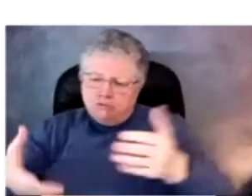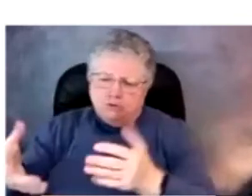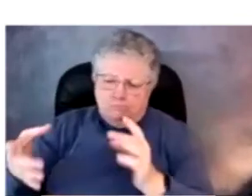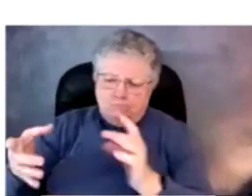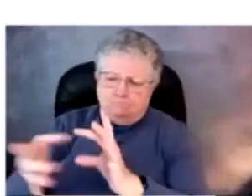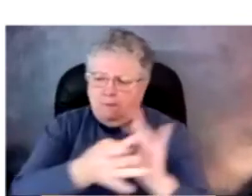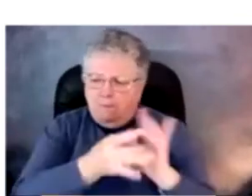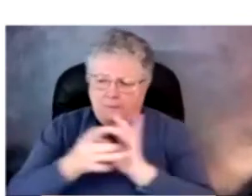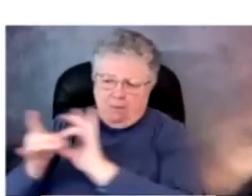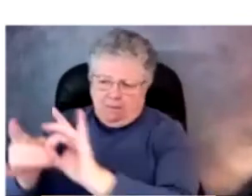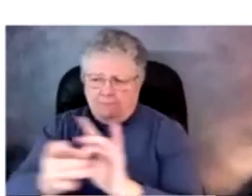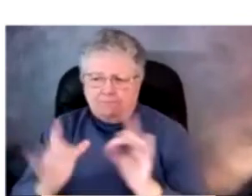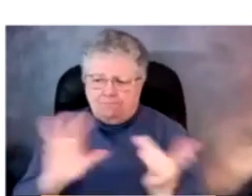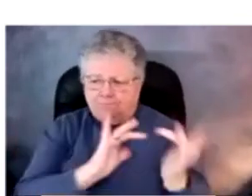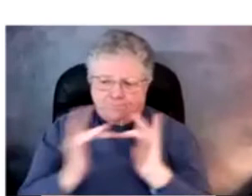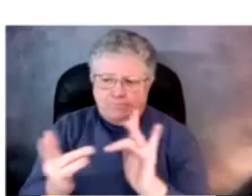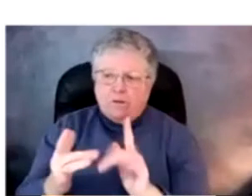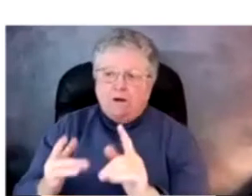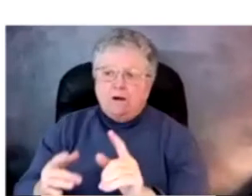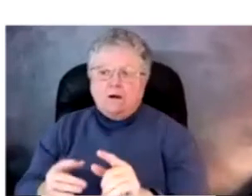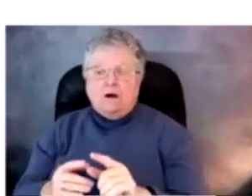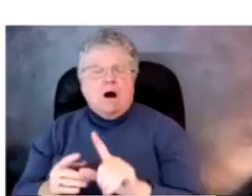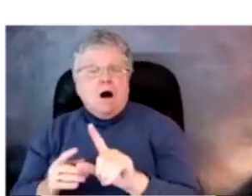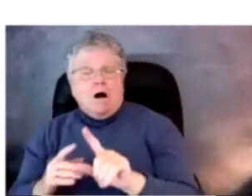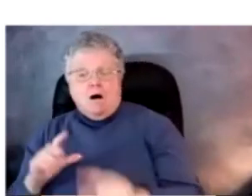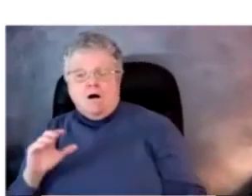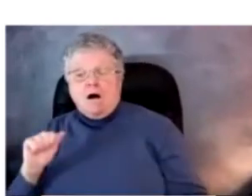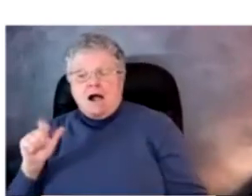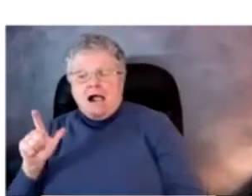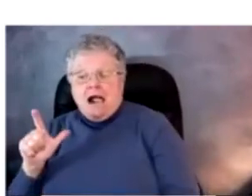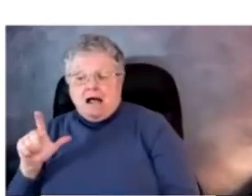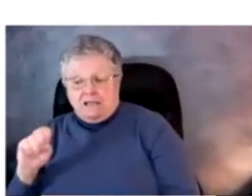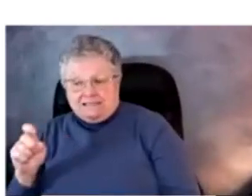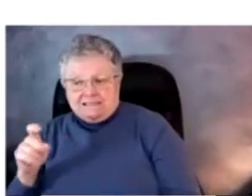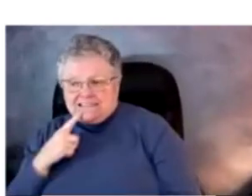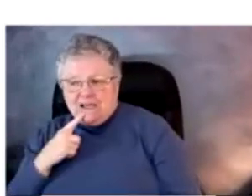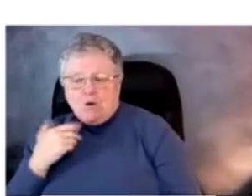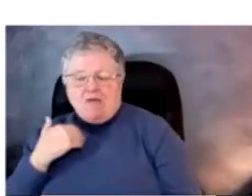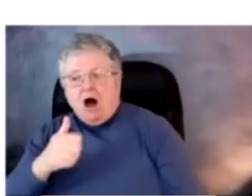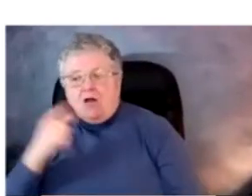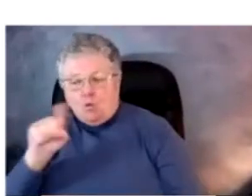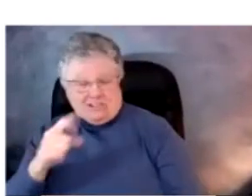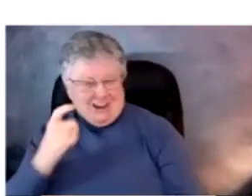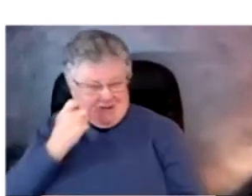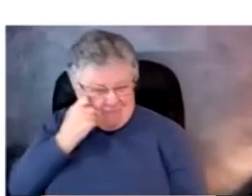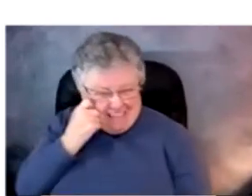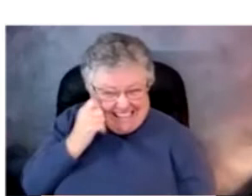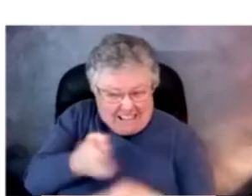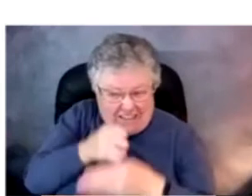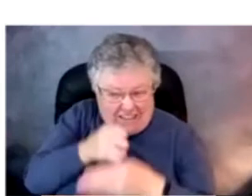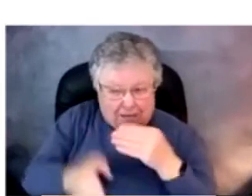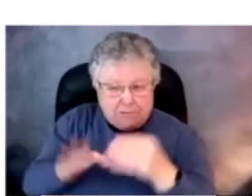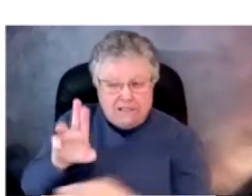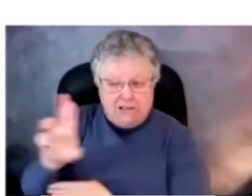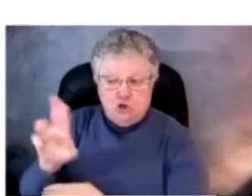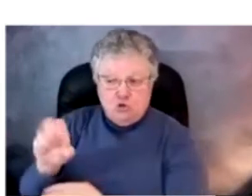So I had another question, Lillie. So we just finished a census, a US census recently. So is that something that people in this group are